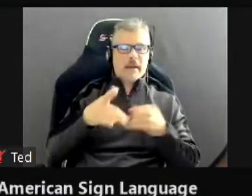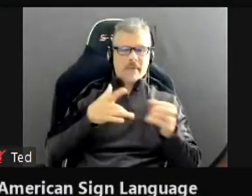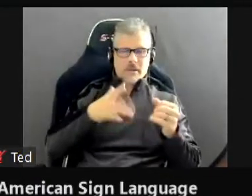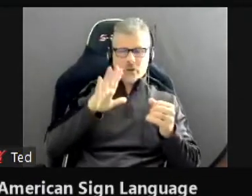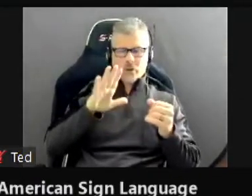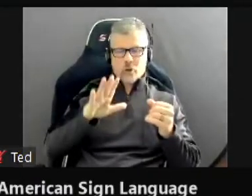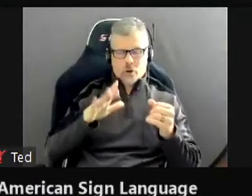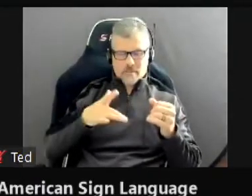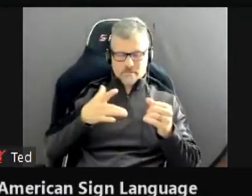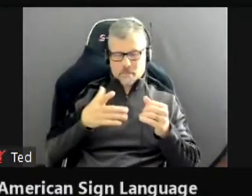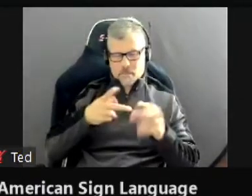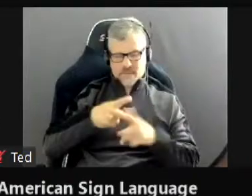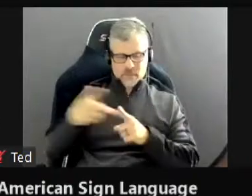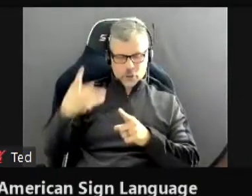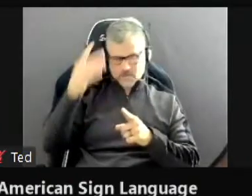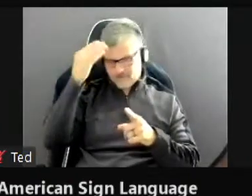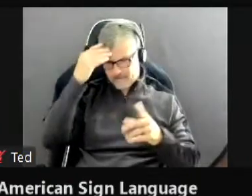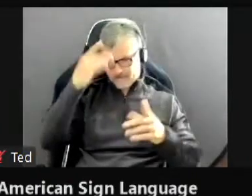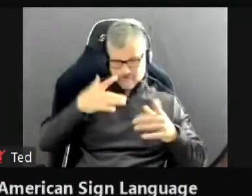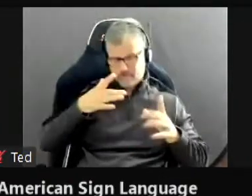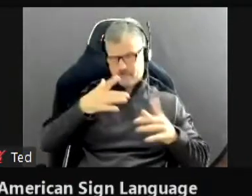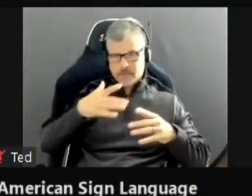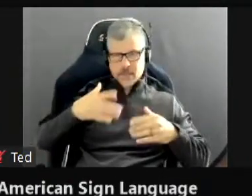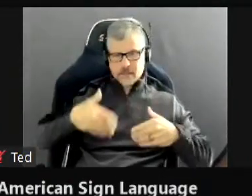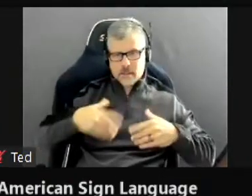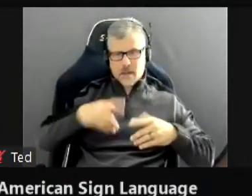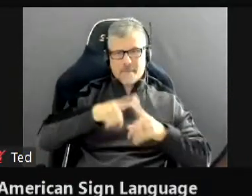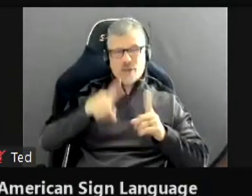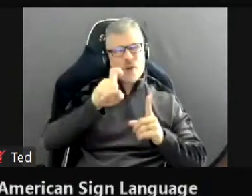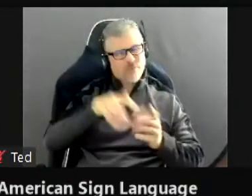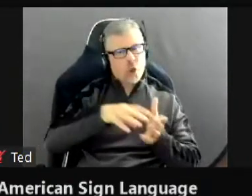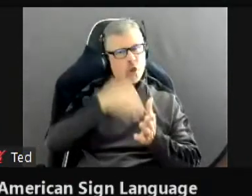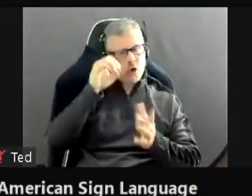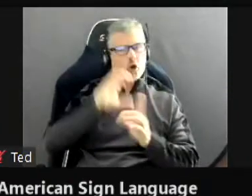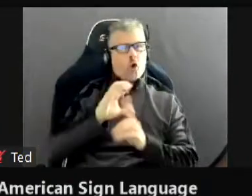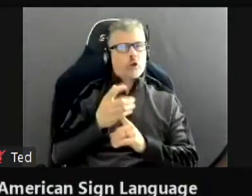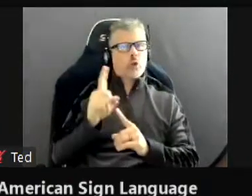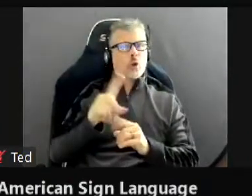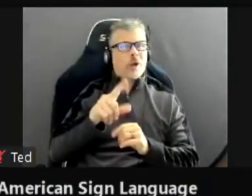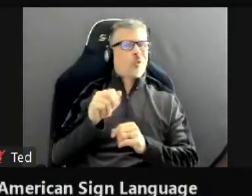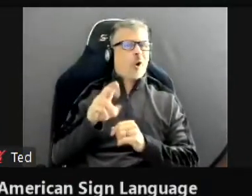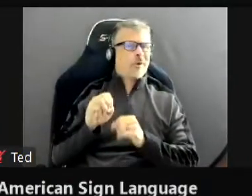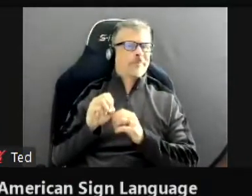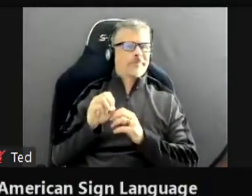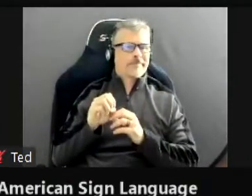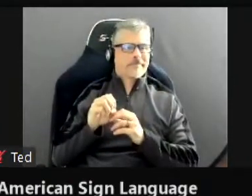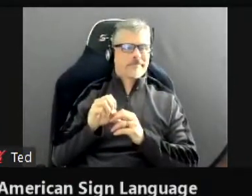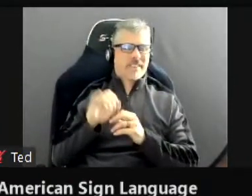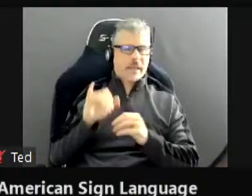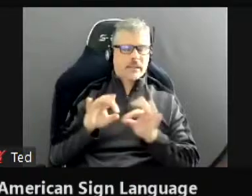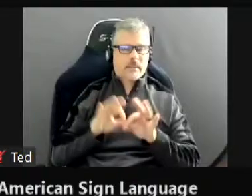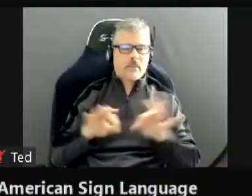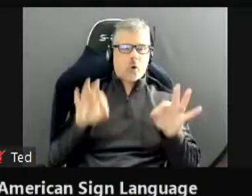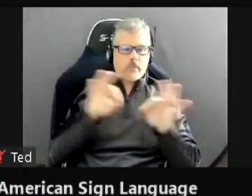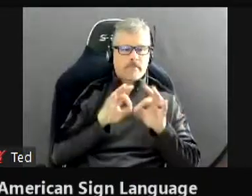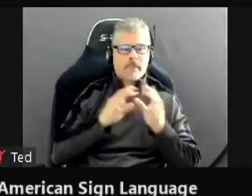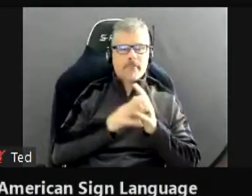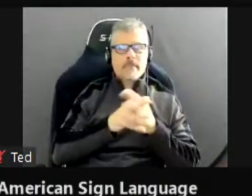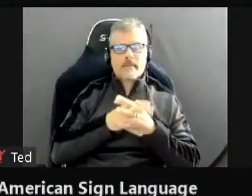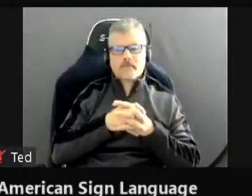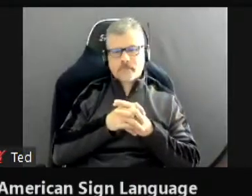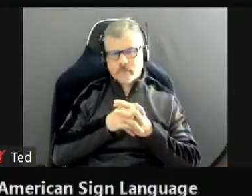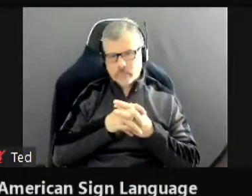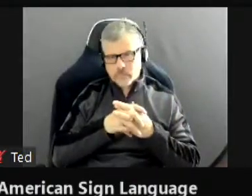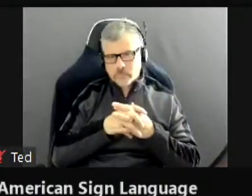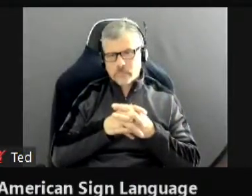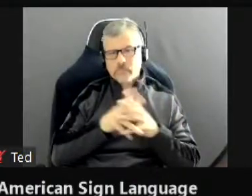expertise, but learning the culture of where you are, I think is very, very important. And I think